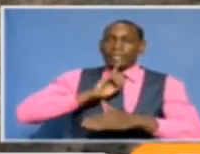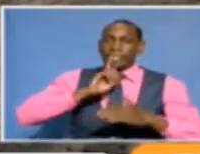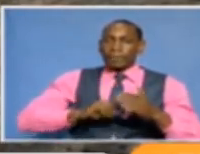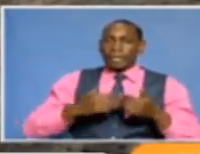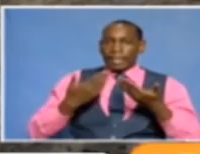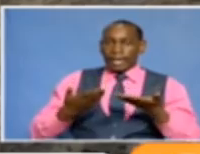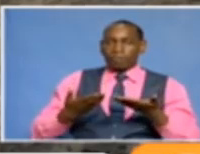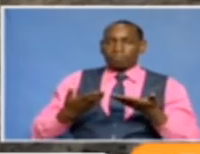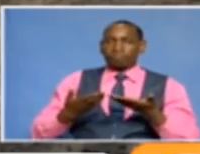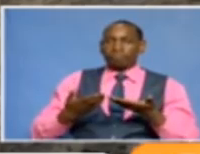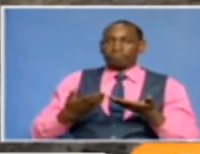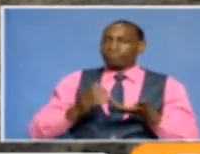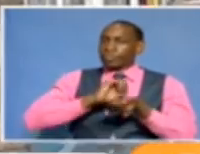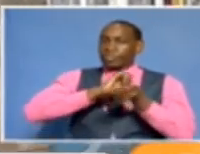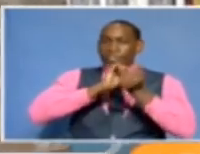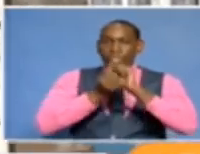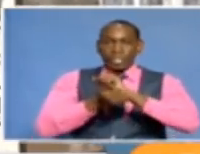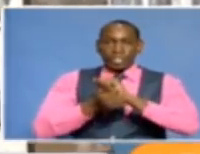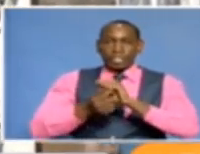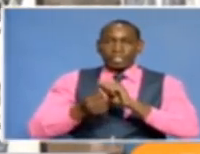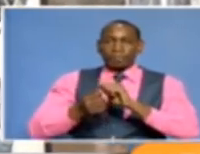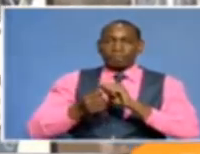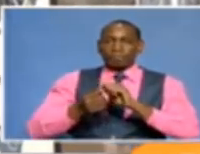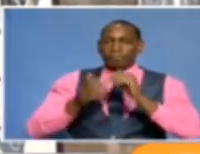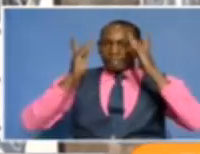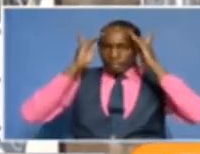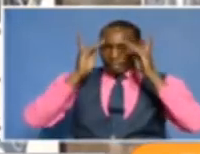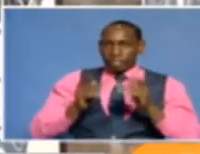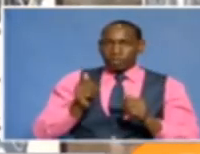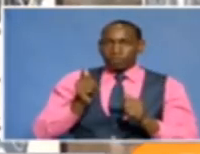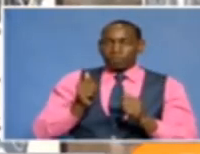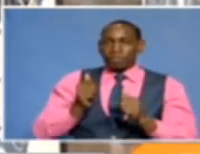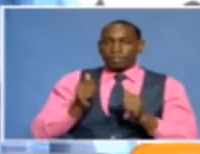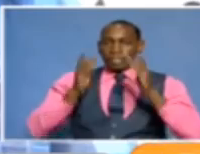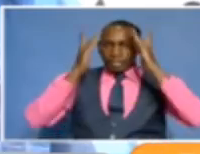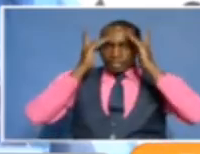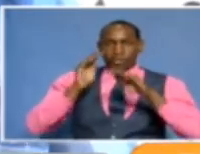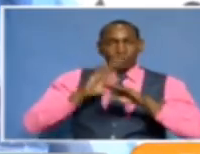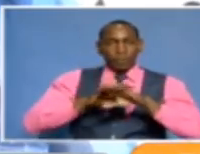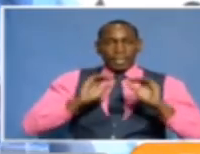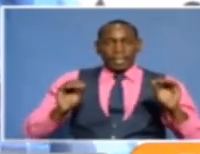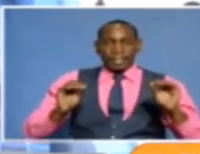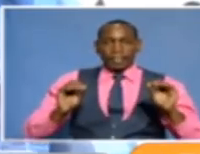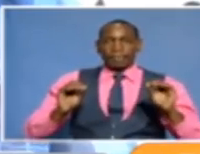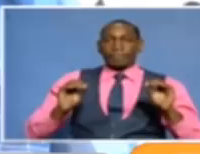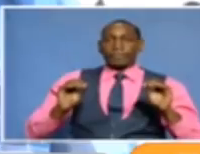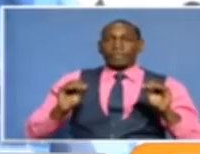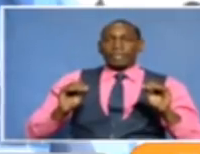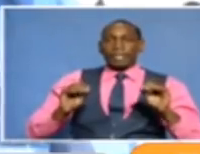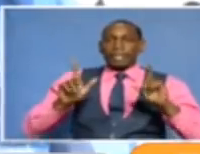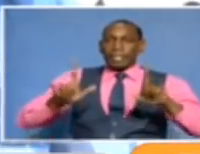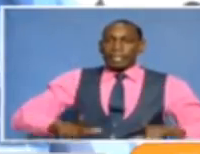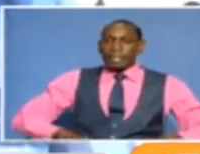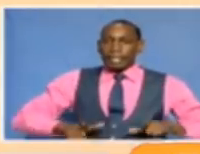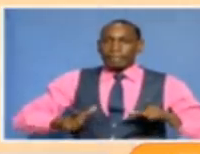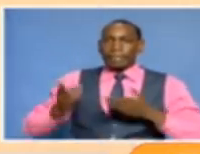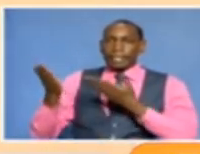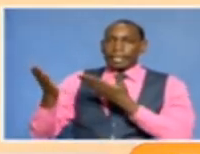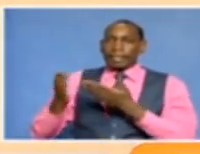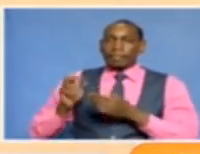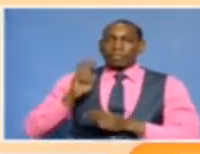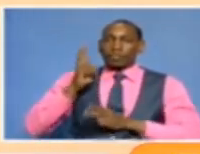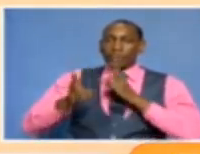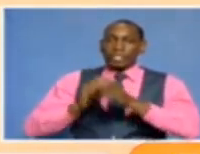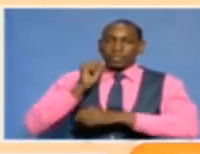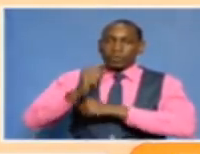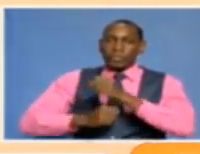has now turned back on its word, a move that has not sunk well with residents. Charles Opondo has been living here for 22 years